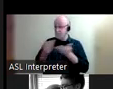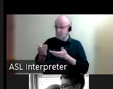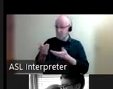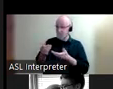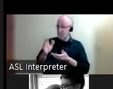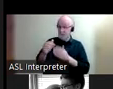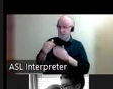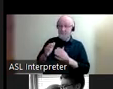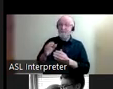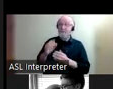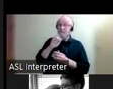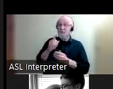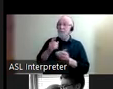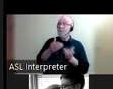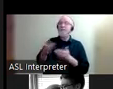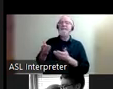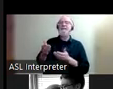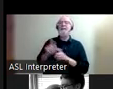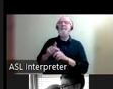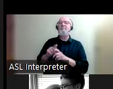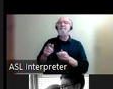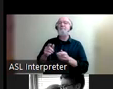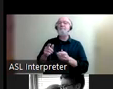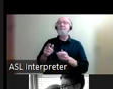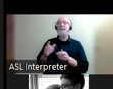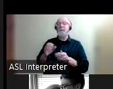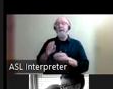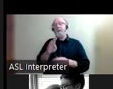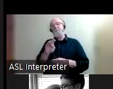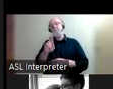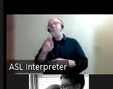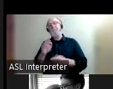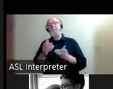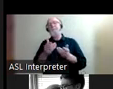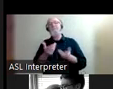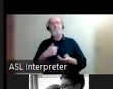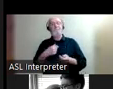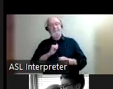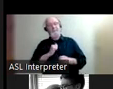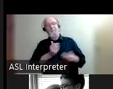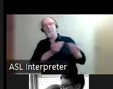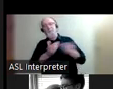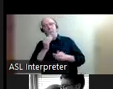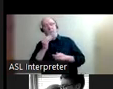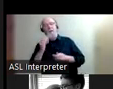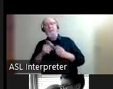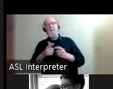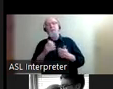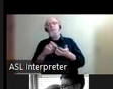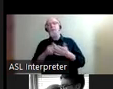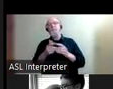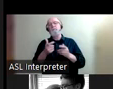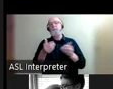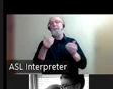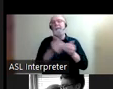to actually deliver it, I'm assuming that would be within the 24 kilometers from your public library. Yes. Okay. So